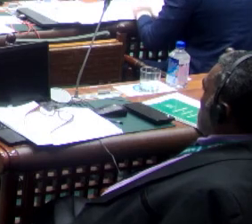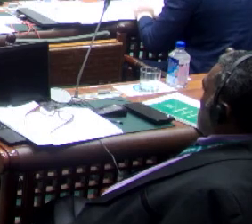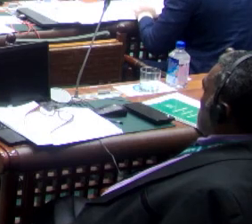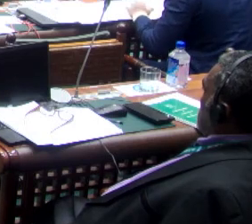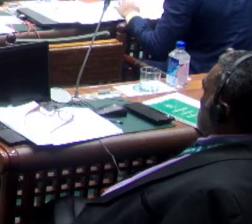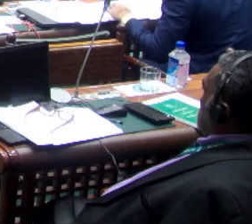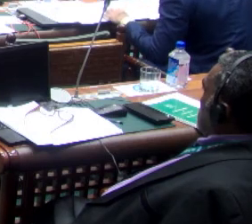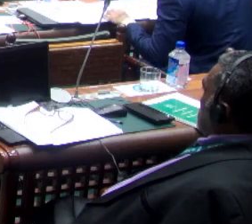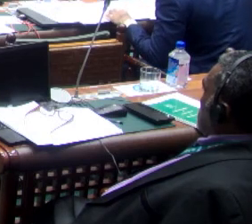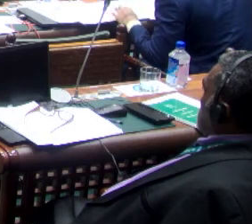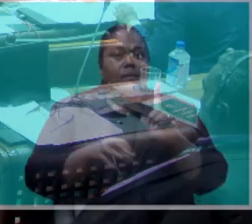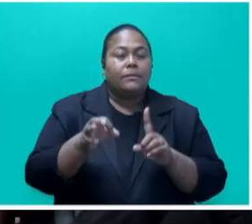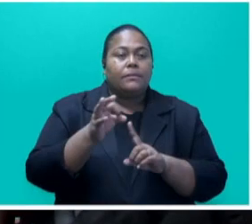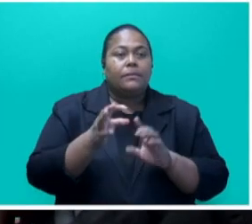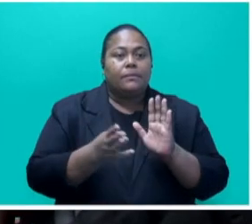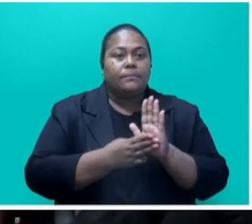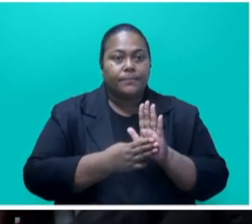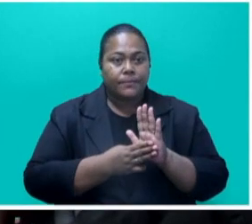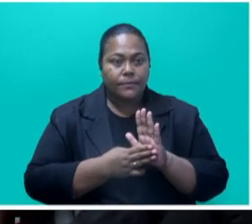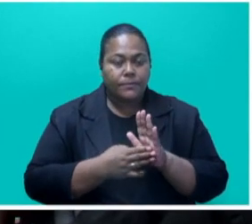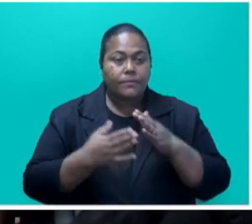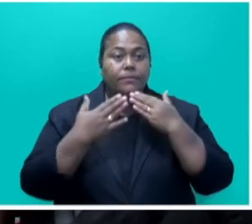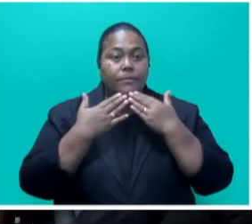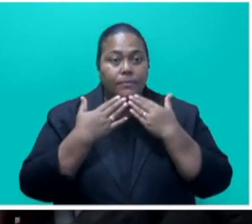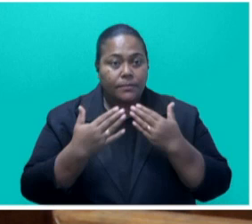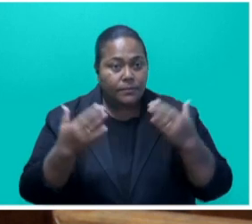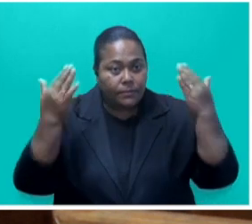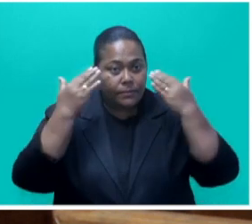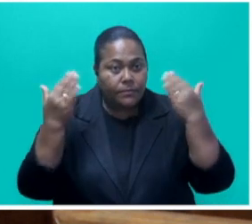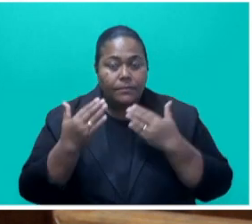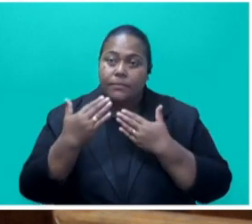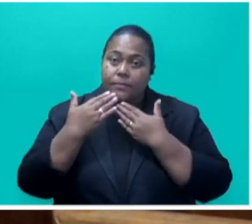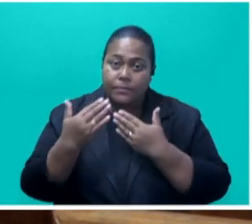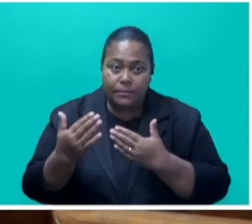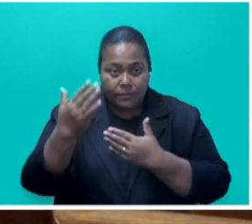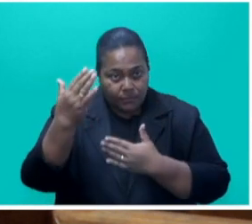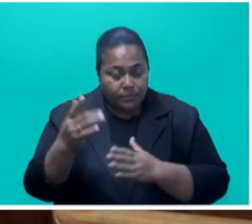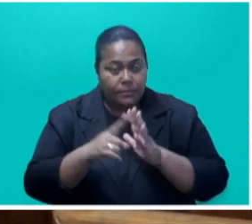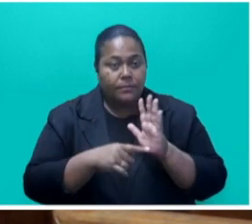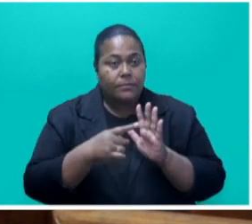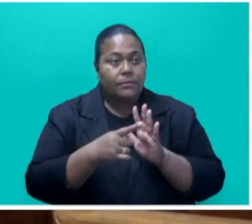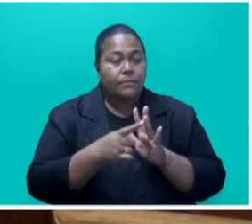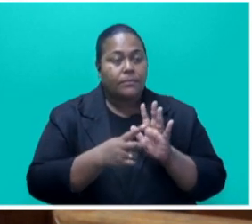Thank you, Mr. Speaker, sir, and thank you, Honourable Chabasabo, there for the question.